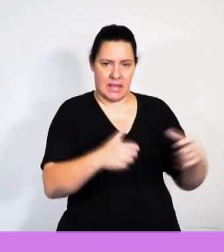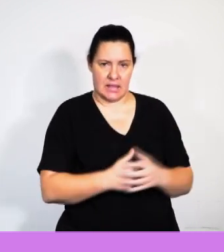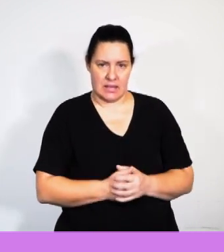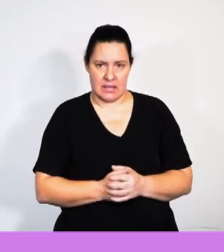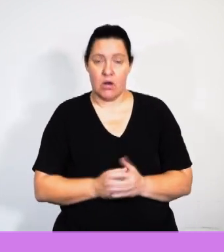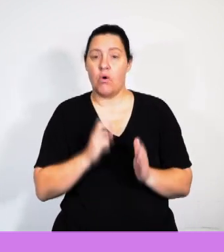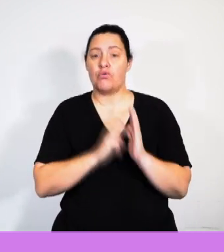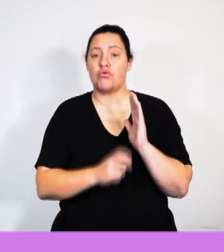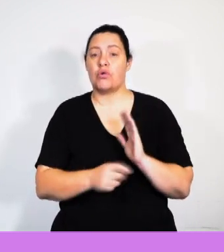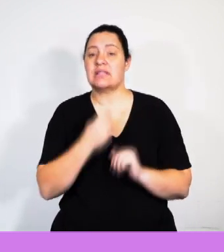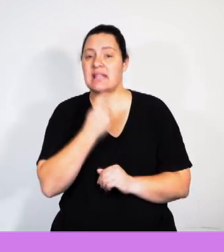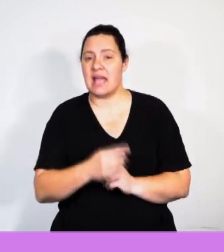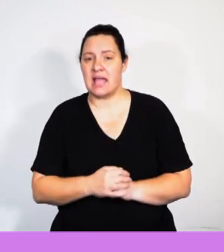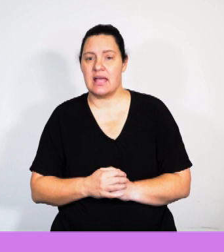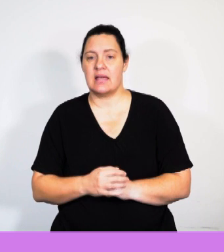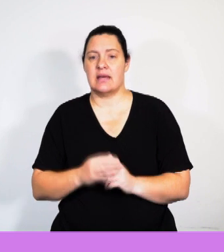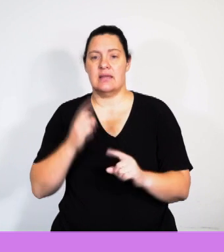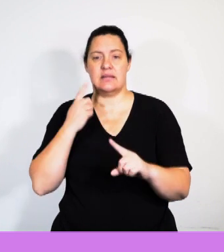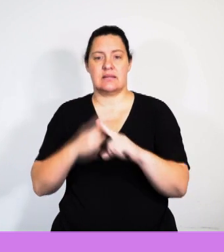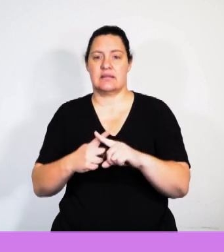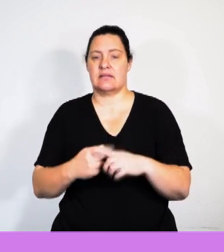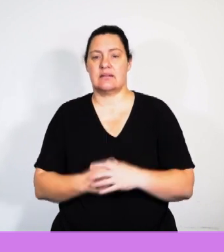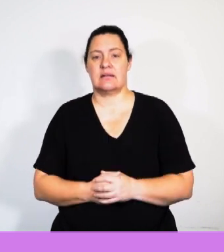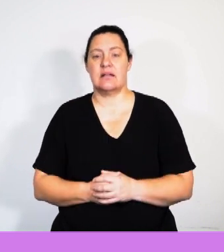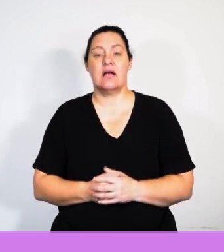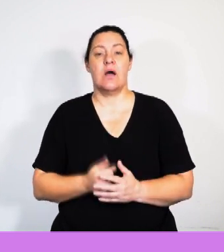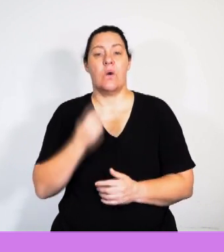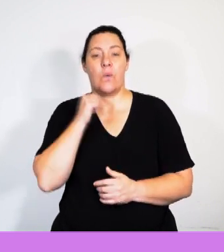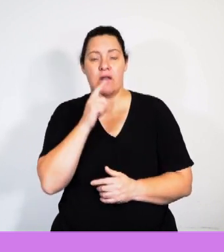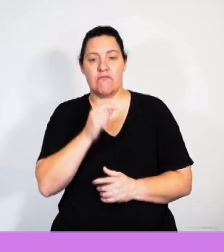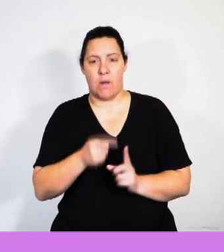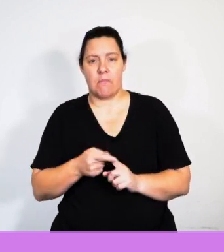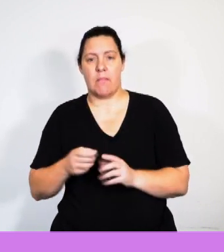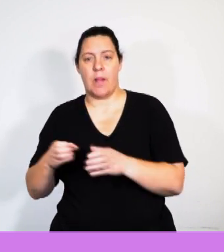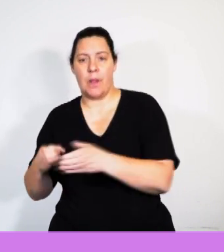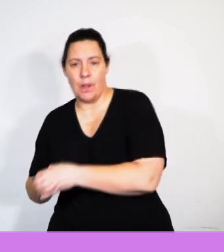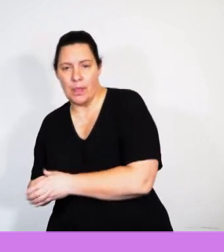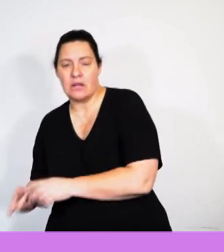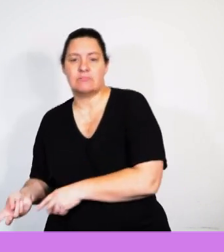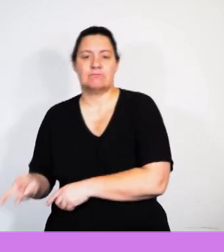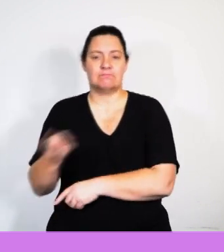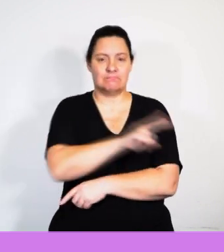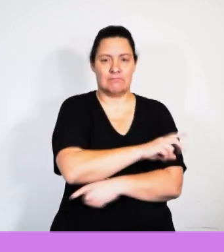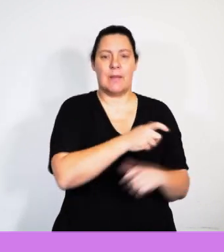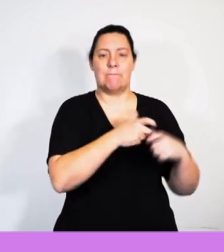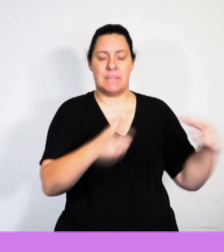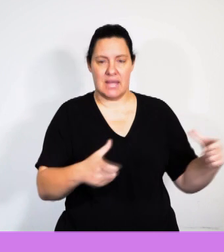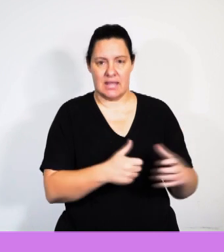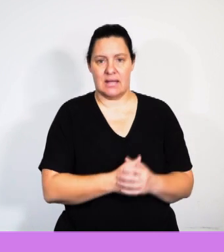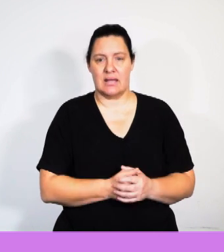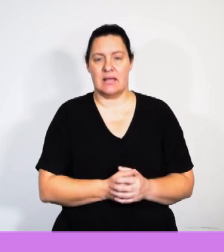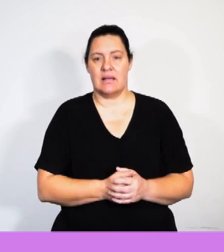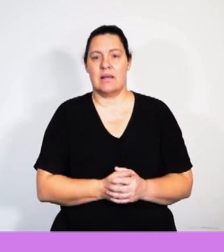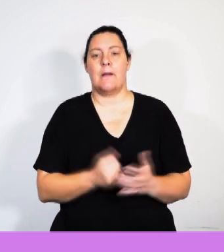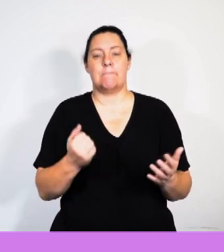units, the rule says you must multiply. And when you move from smaller units going to bigger